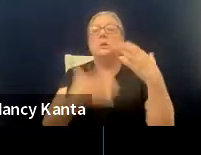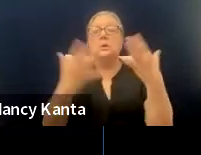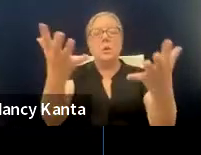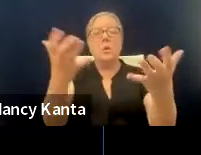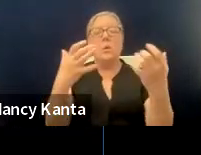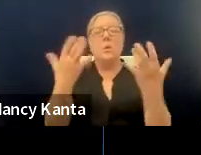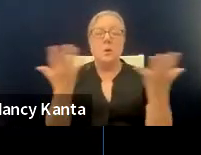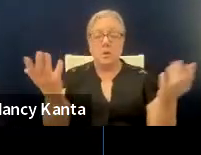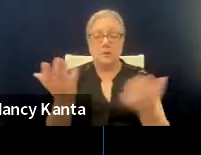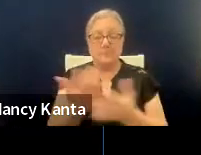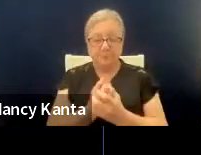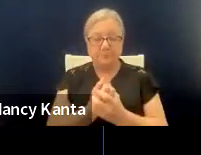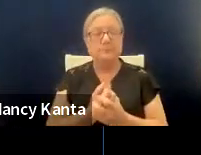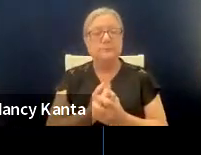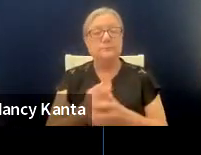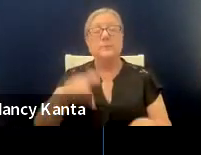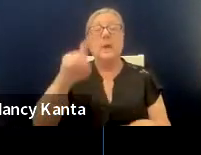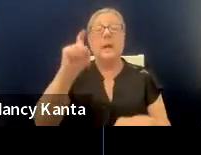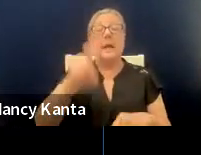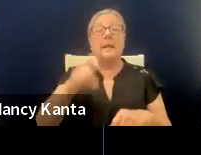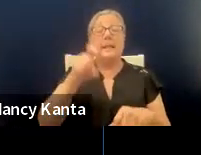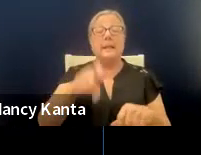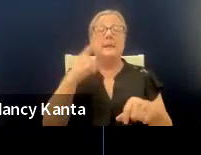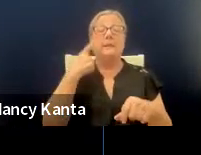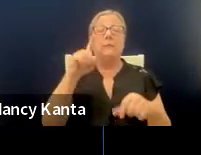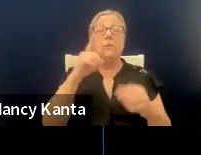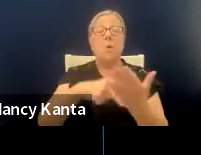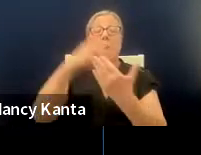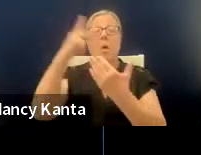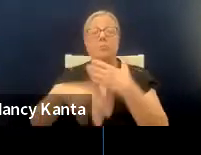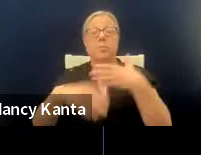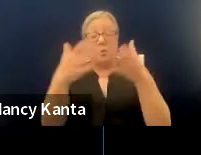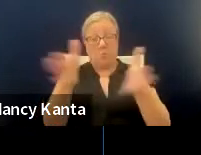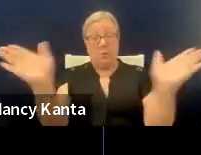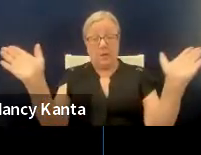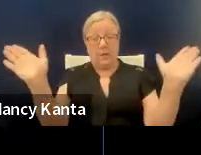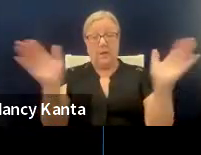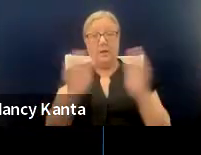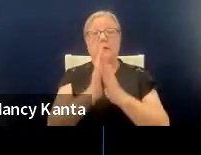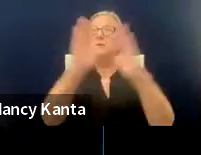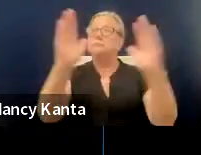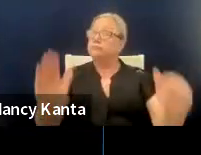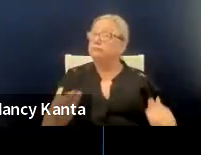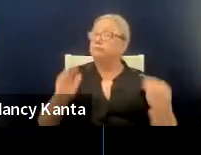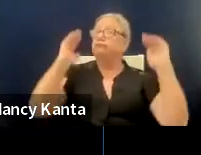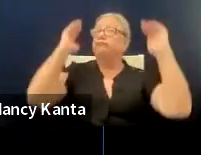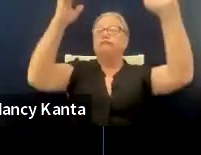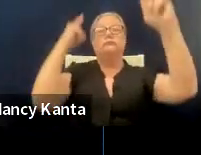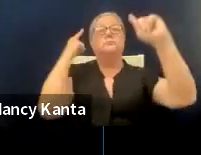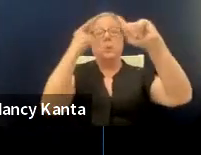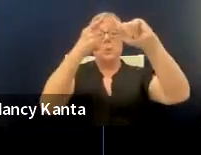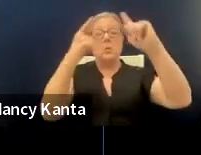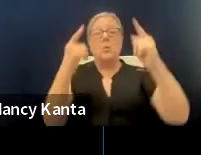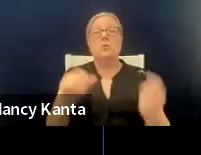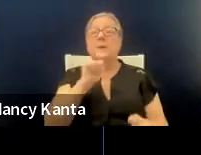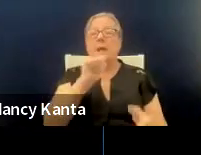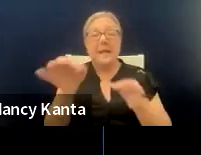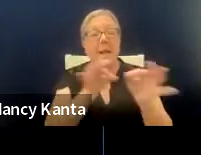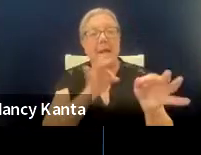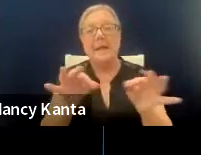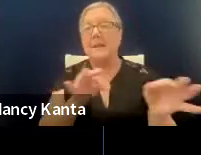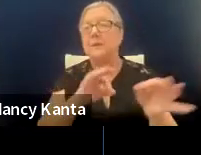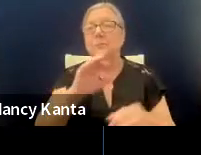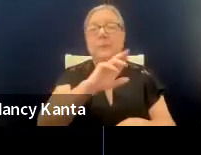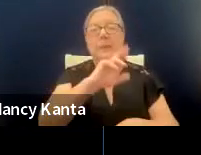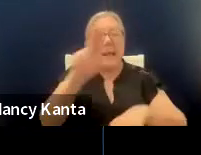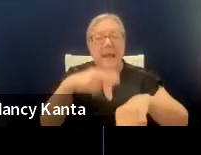lot about the need of the program as a whole, but very high level aims, and they don't tell us a lot about what the actual